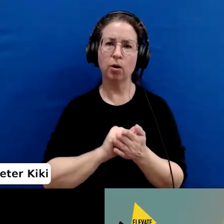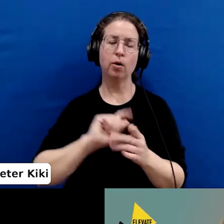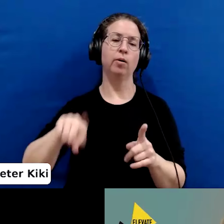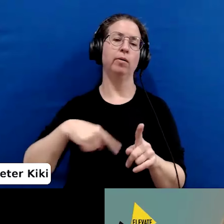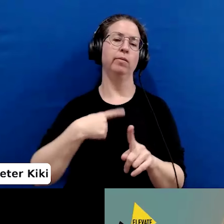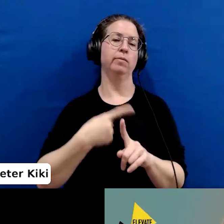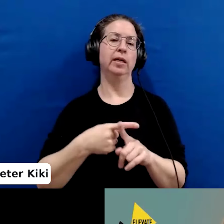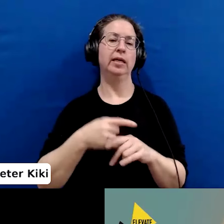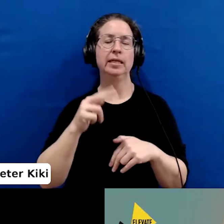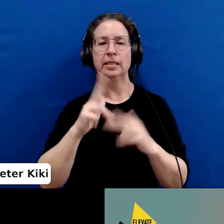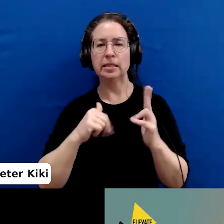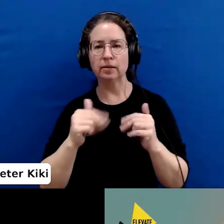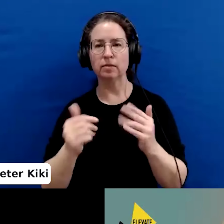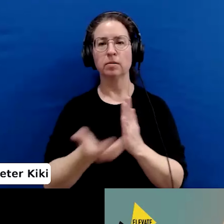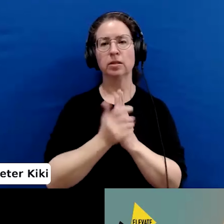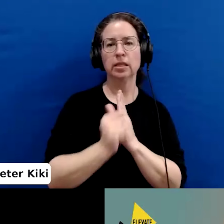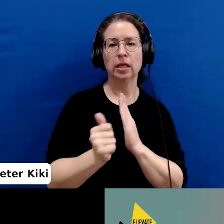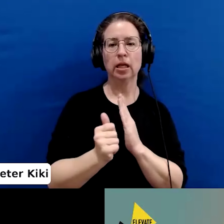the location of the scholar.